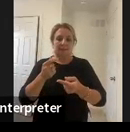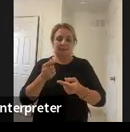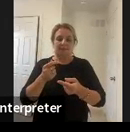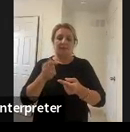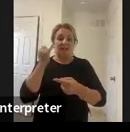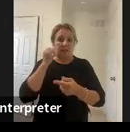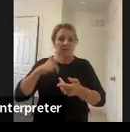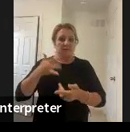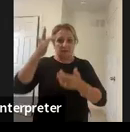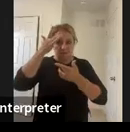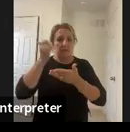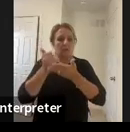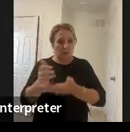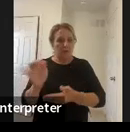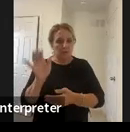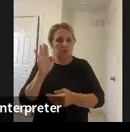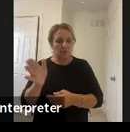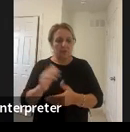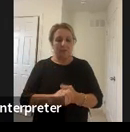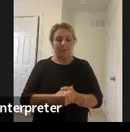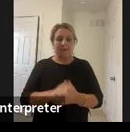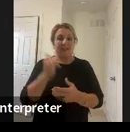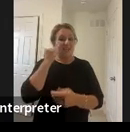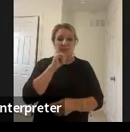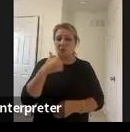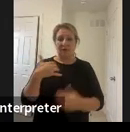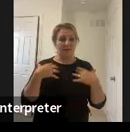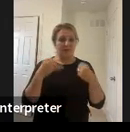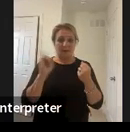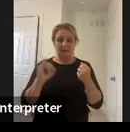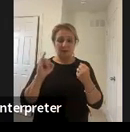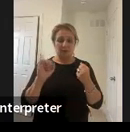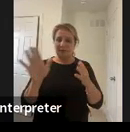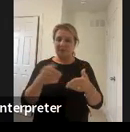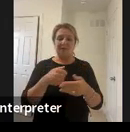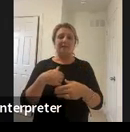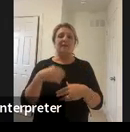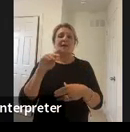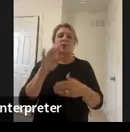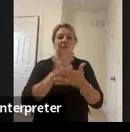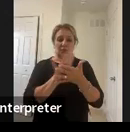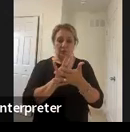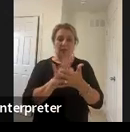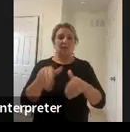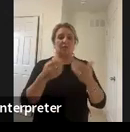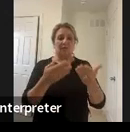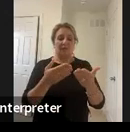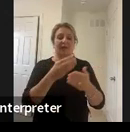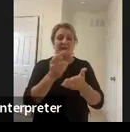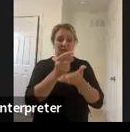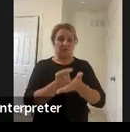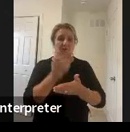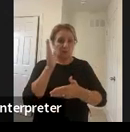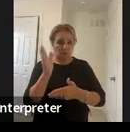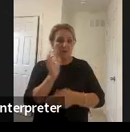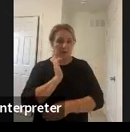symptomatic. For residents without health insurance, we provide monkeypox screening and treatment at health department clinics.